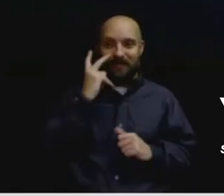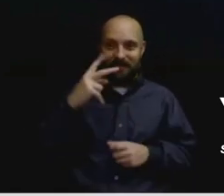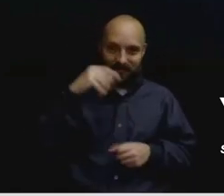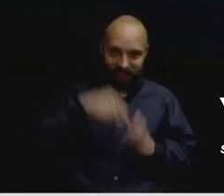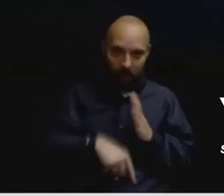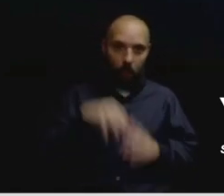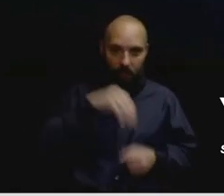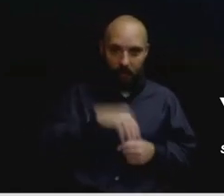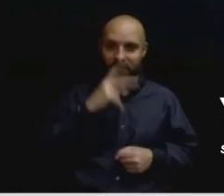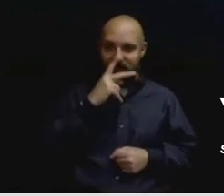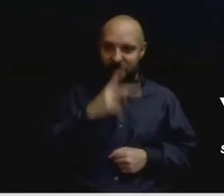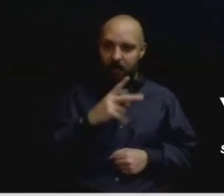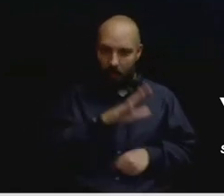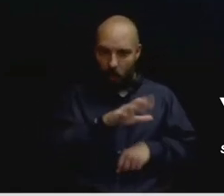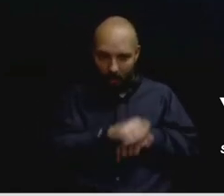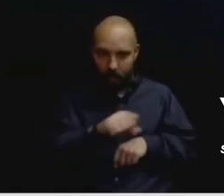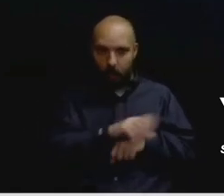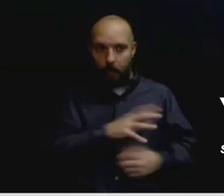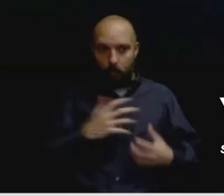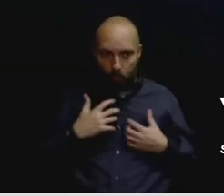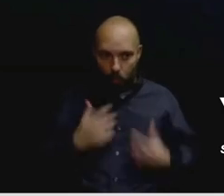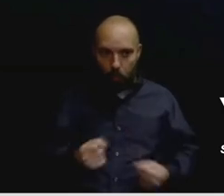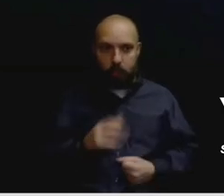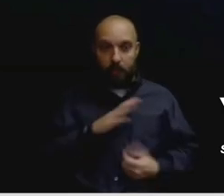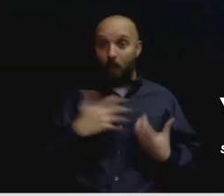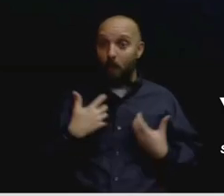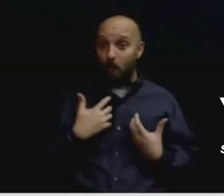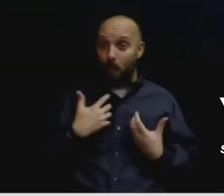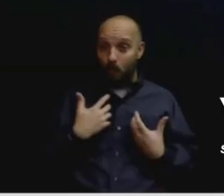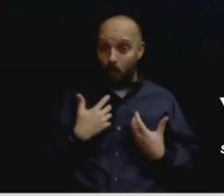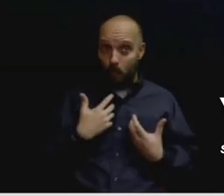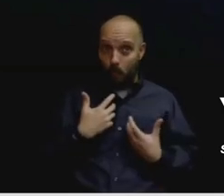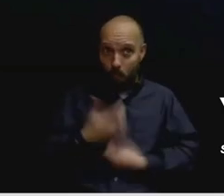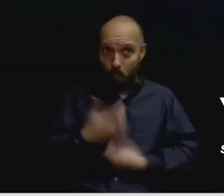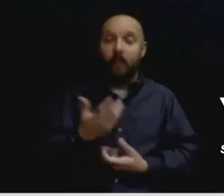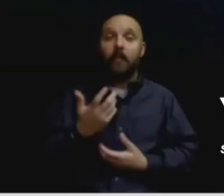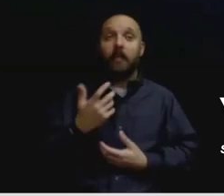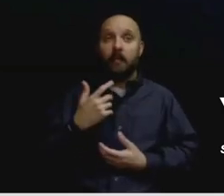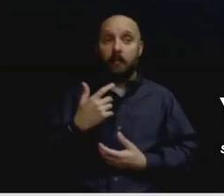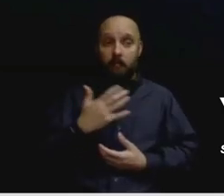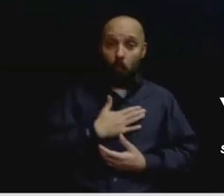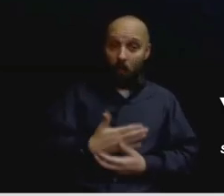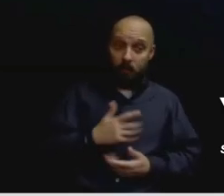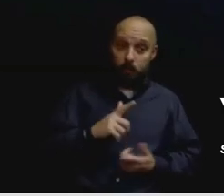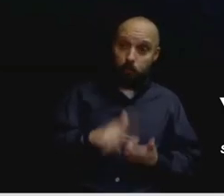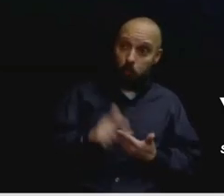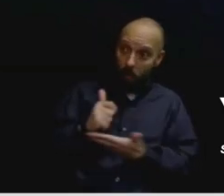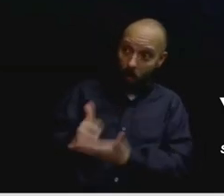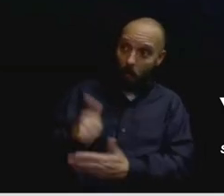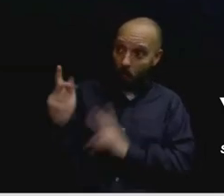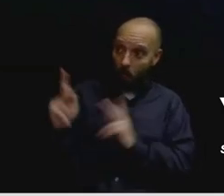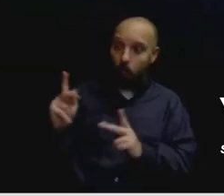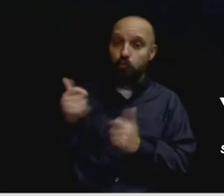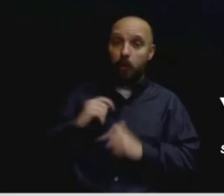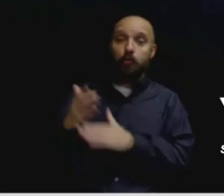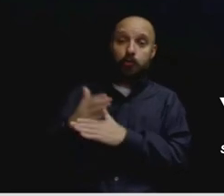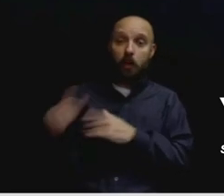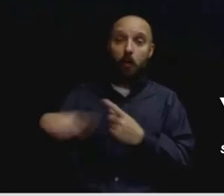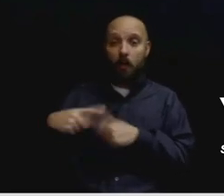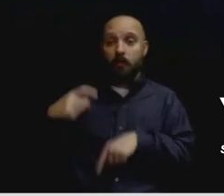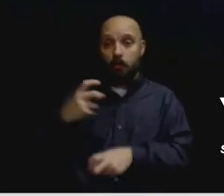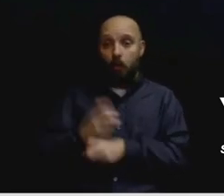effort. See the courage. See the bravery. See my willingness to share and help others, to try to share even when it's hard. So